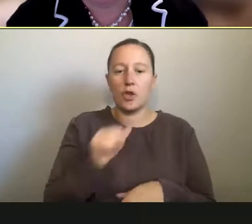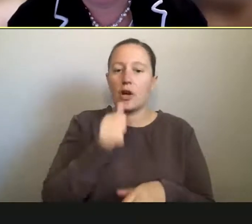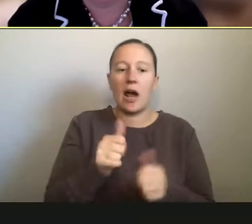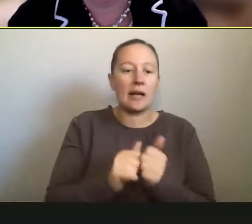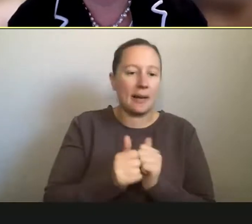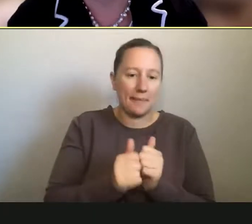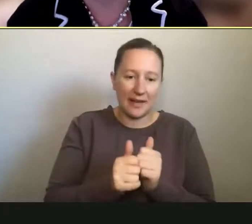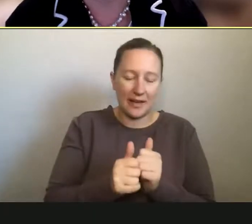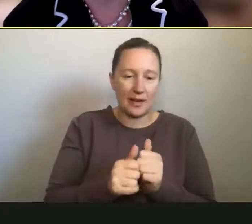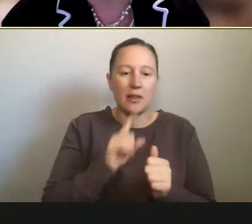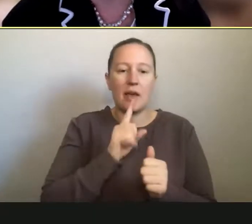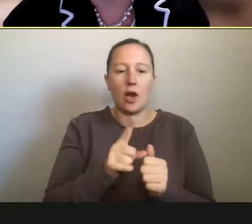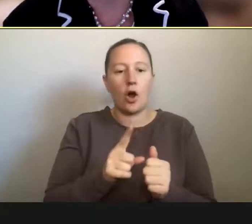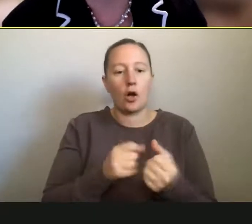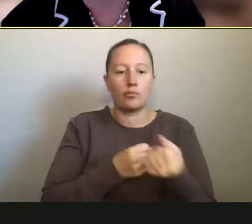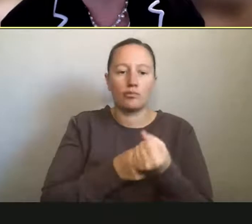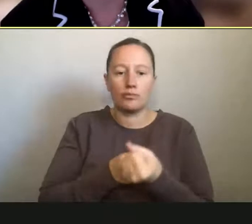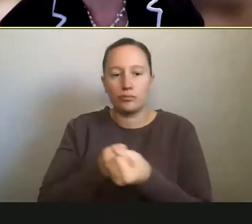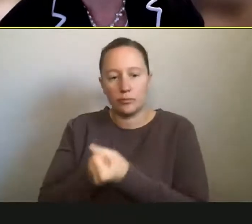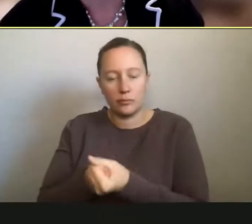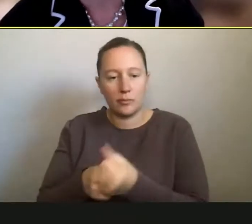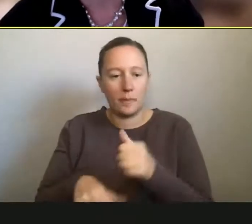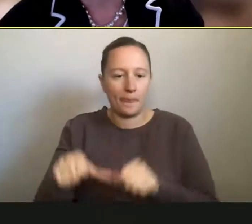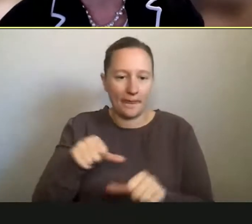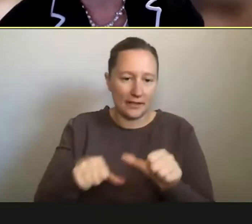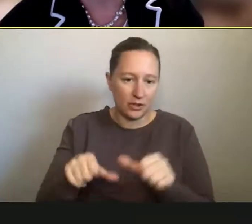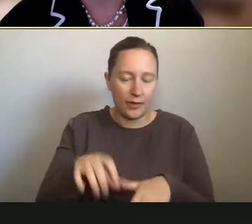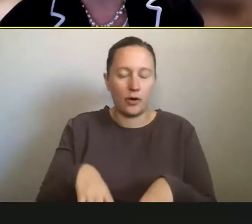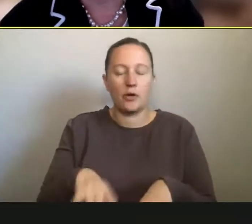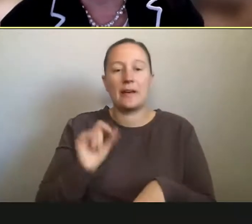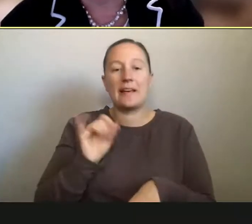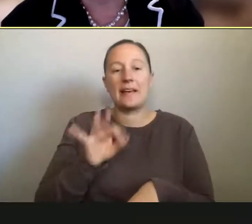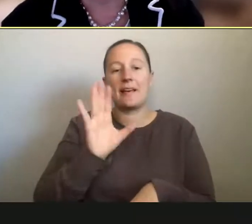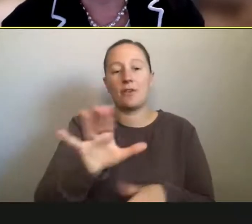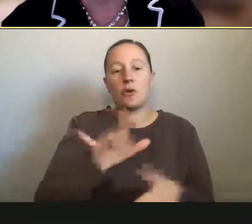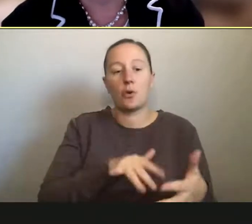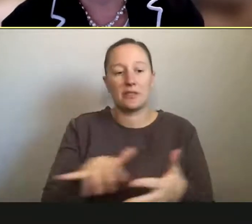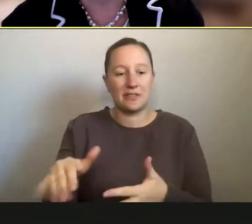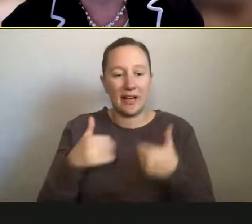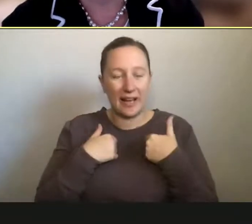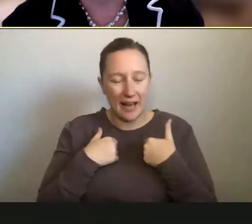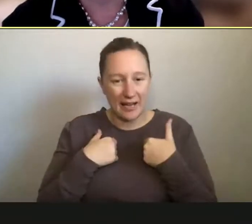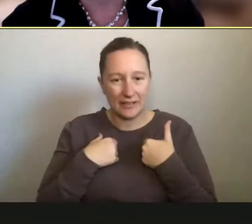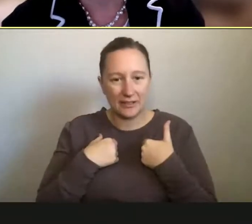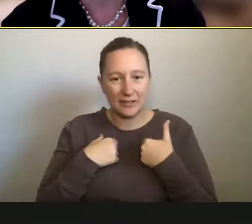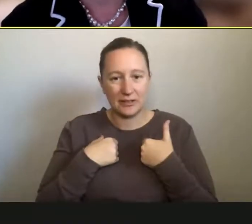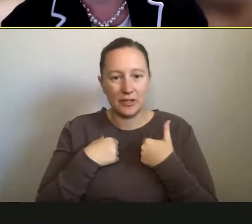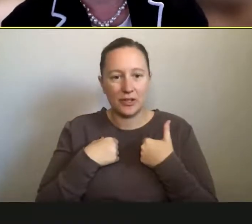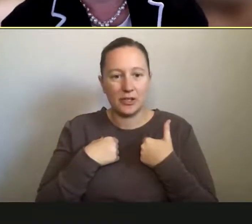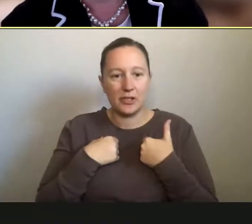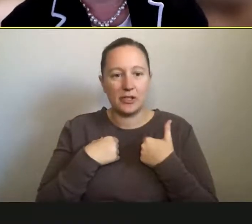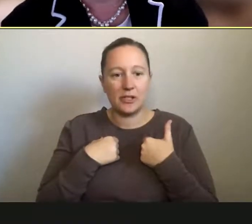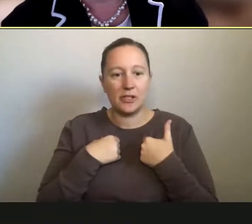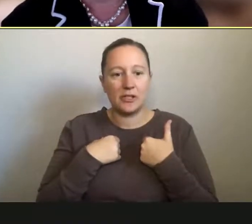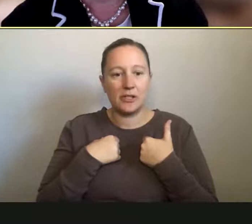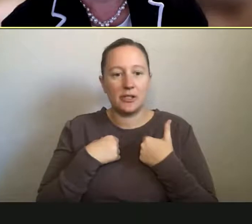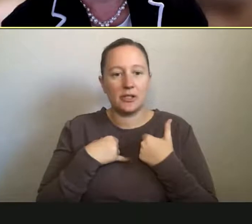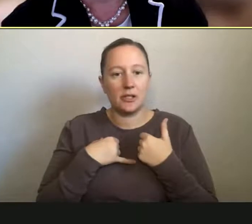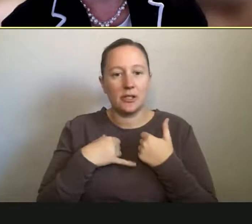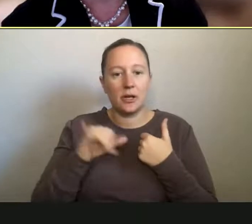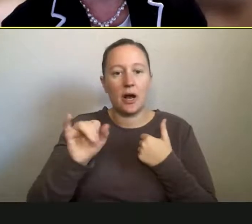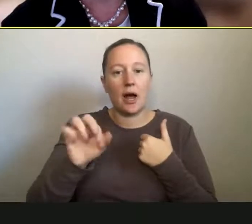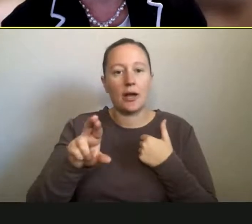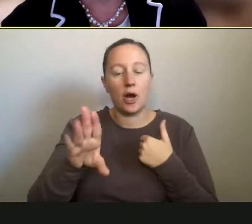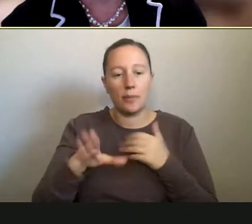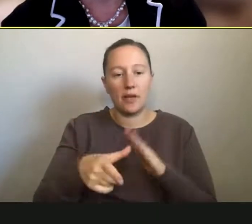actually are complementary to each other. So if your study has had IRB review on